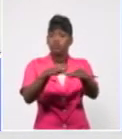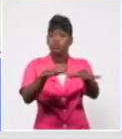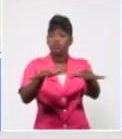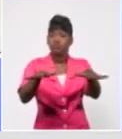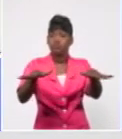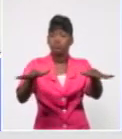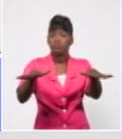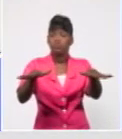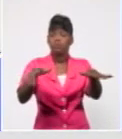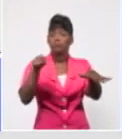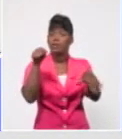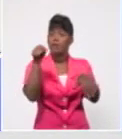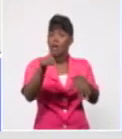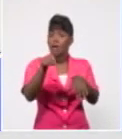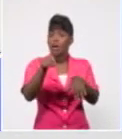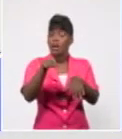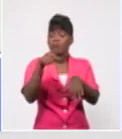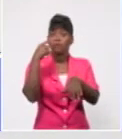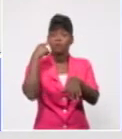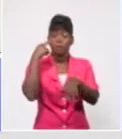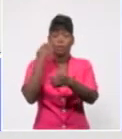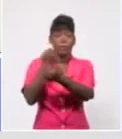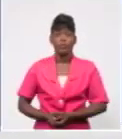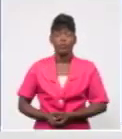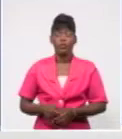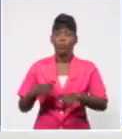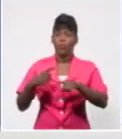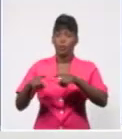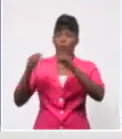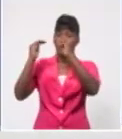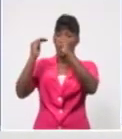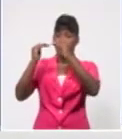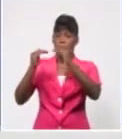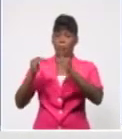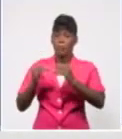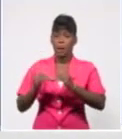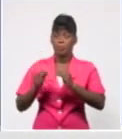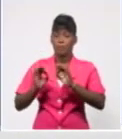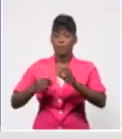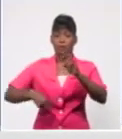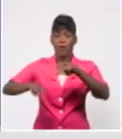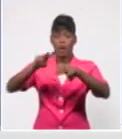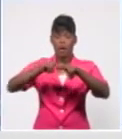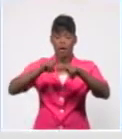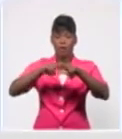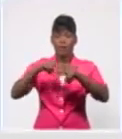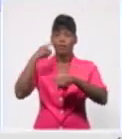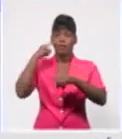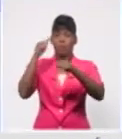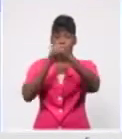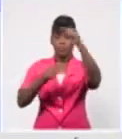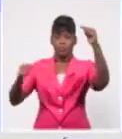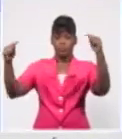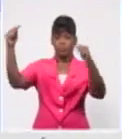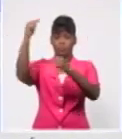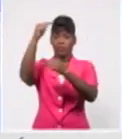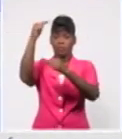per 100,000 inhabitants is the highest in the country, with 24.73,